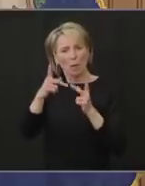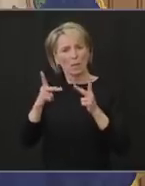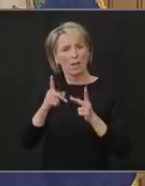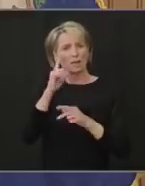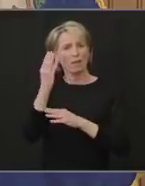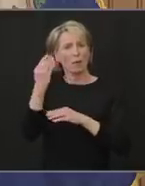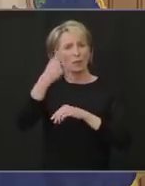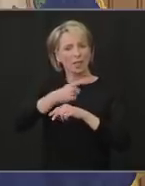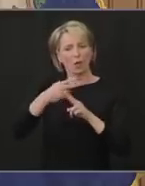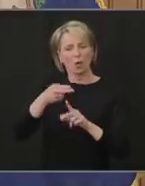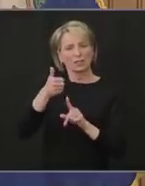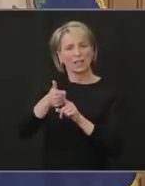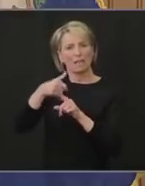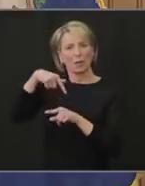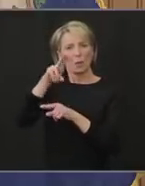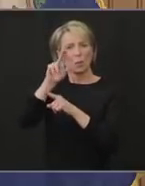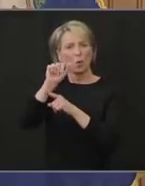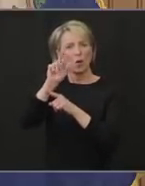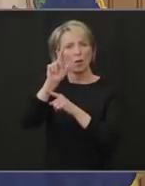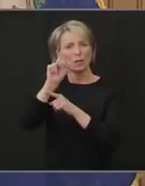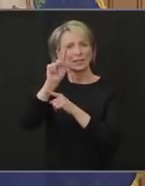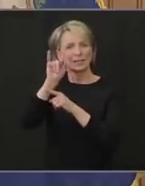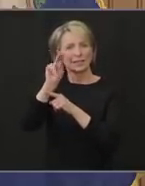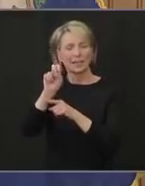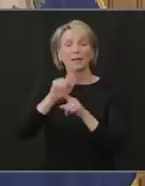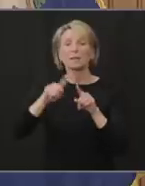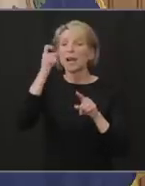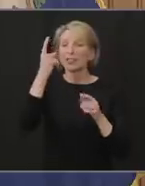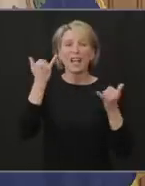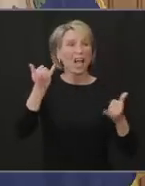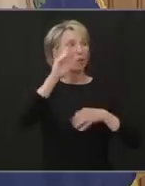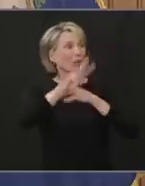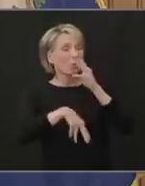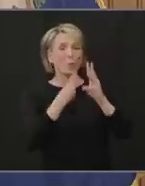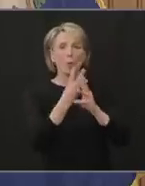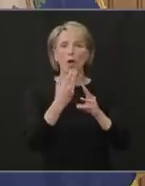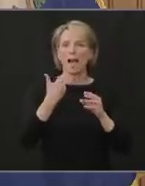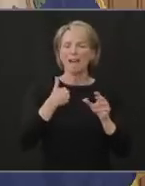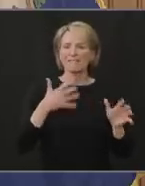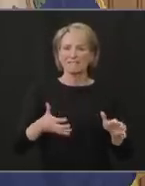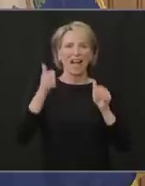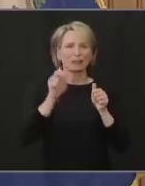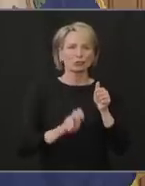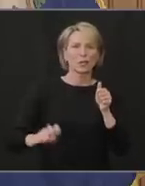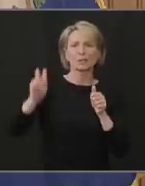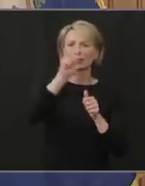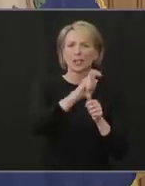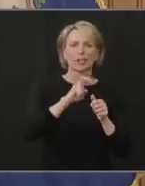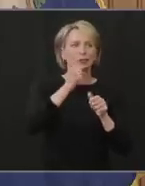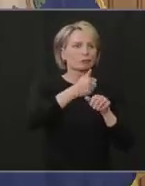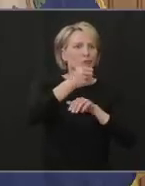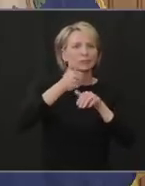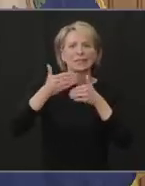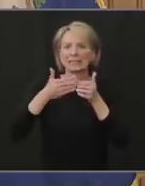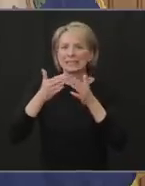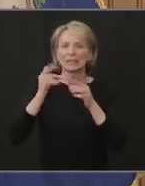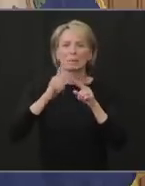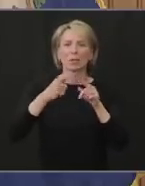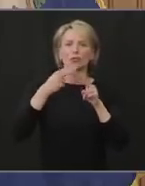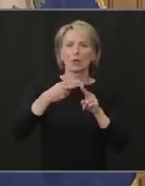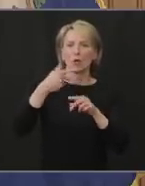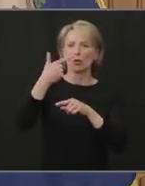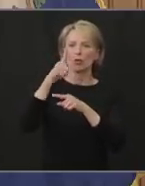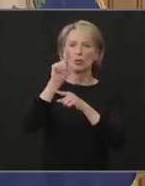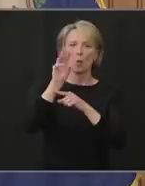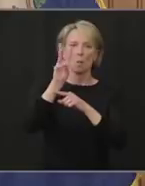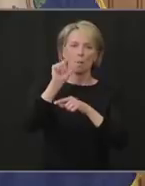this global economy and fast transportation that's transmitting this disease at warp speed. So it makes some sense for